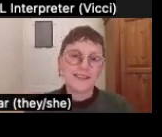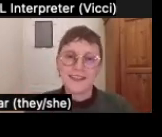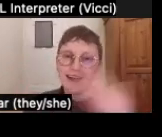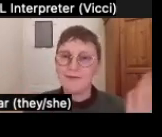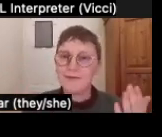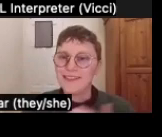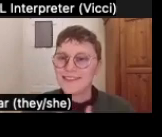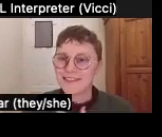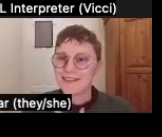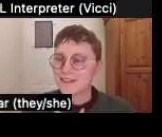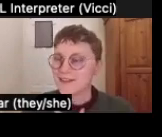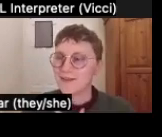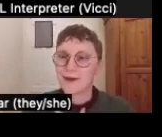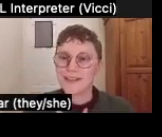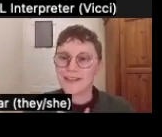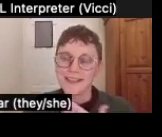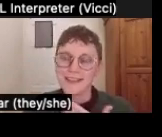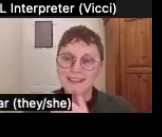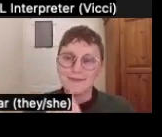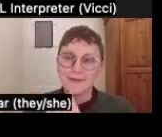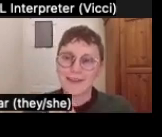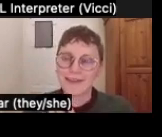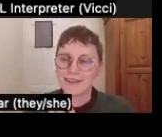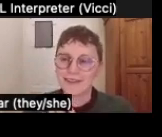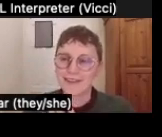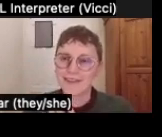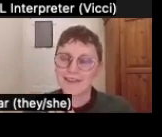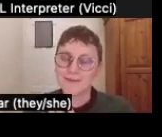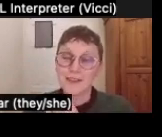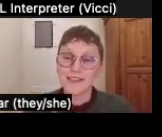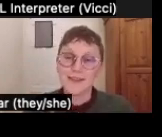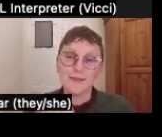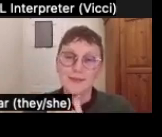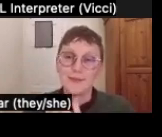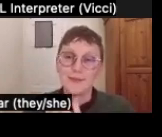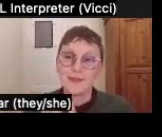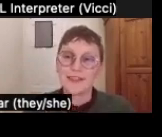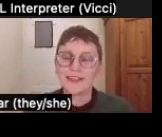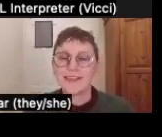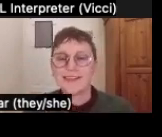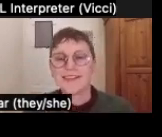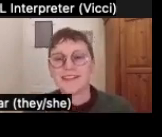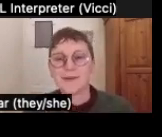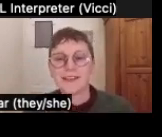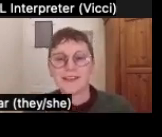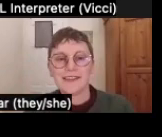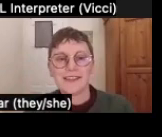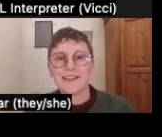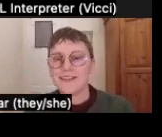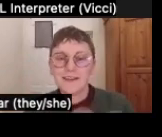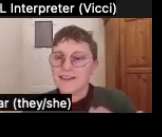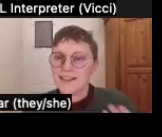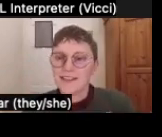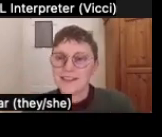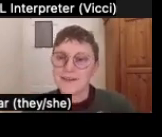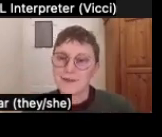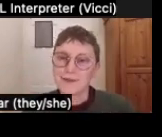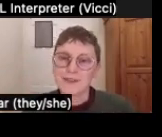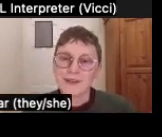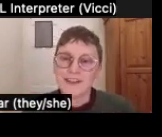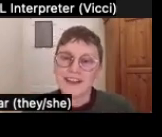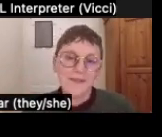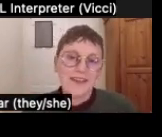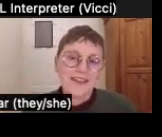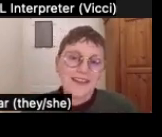and I'm always like surprised and excited by the things that participants bring to these spaces that are things that I just haven't